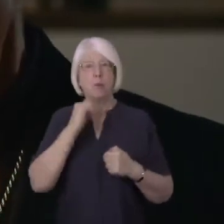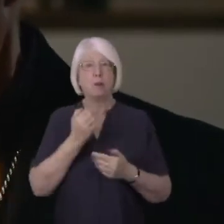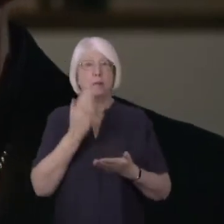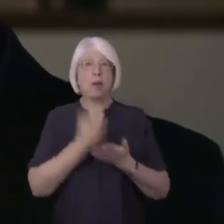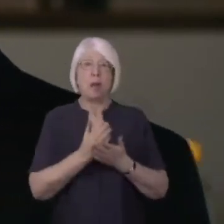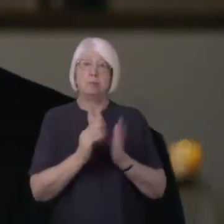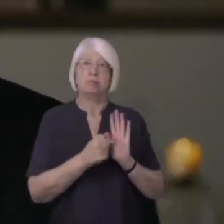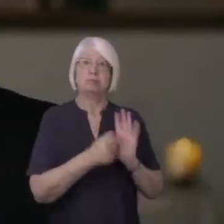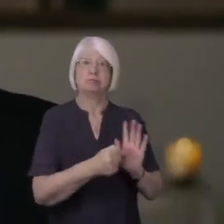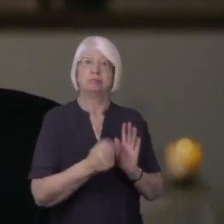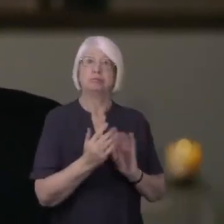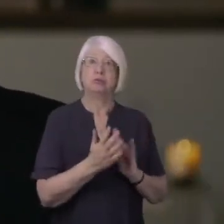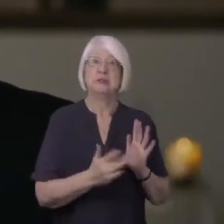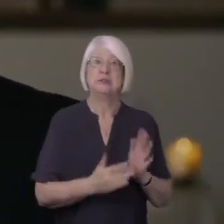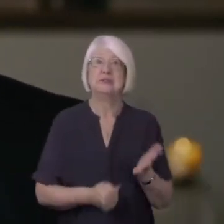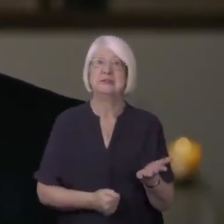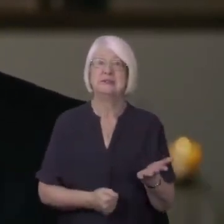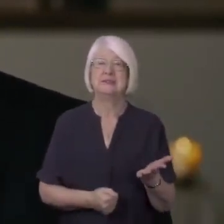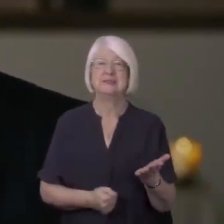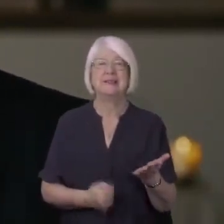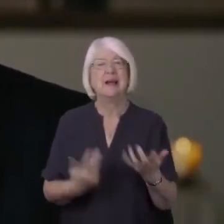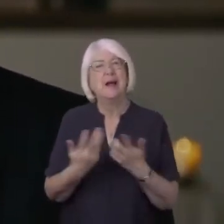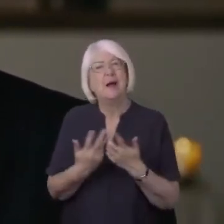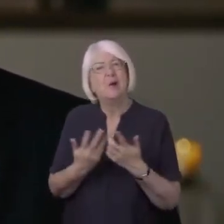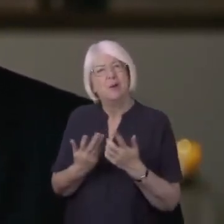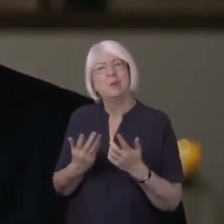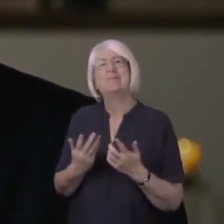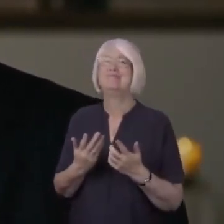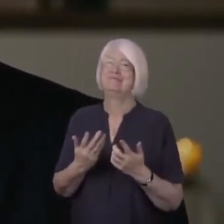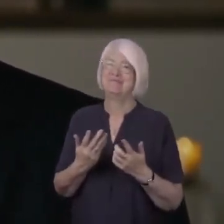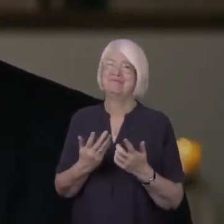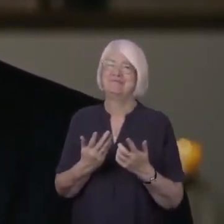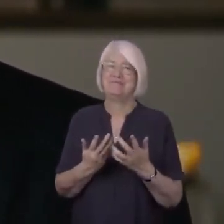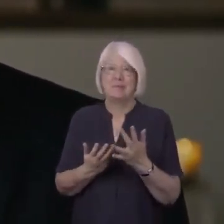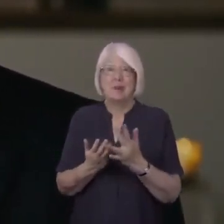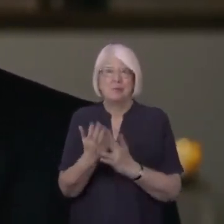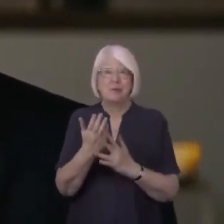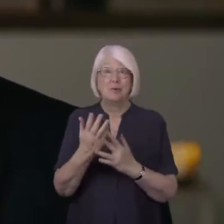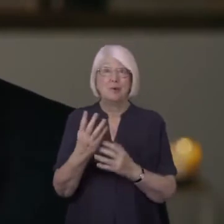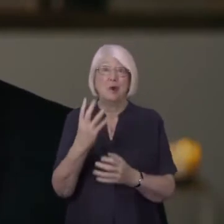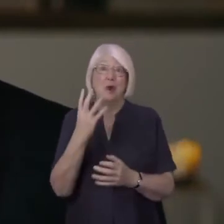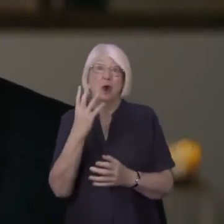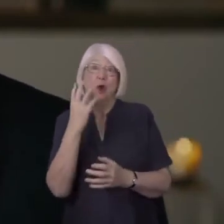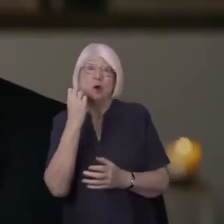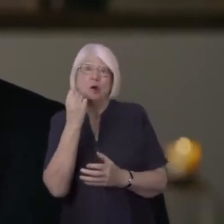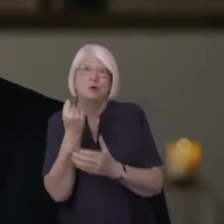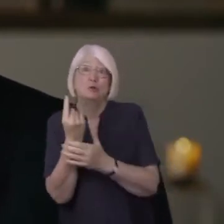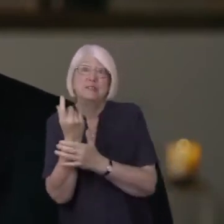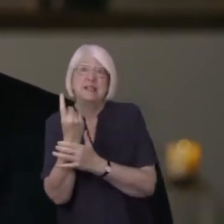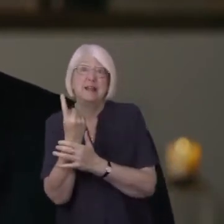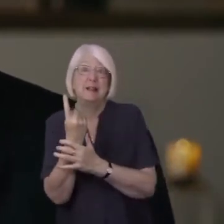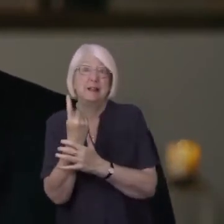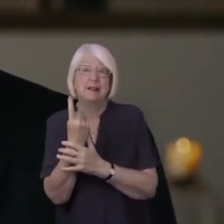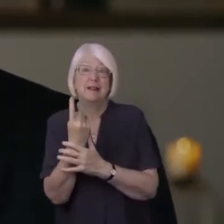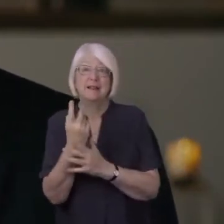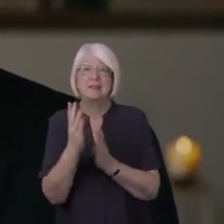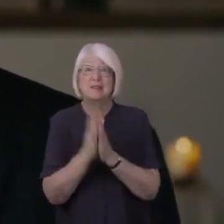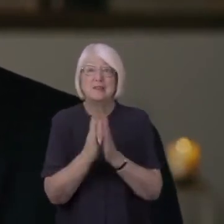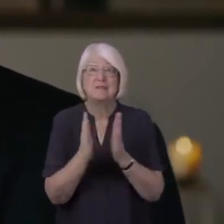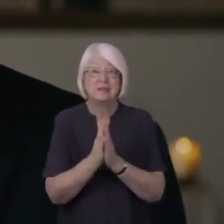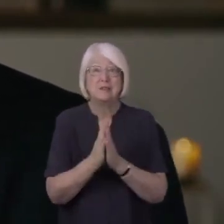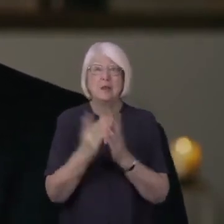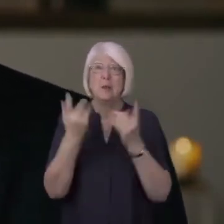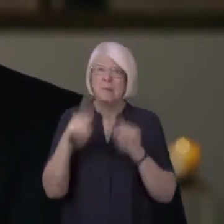in which that happens is that through the Christingle celebrations, which raise about £1.2 million a